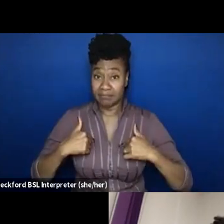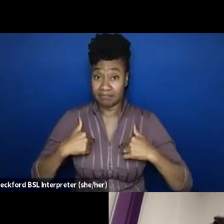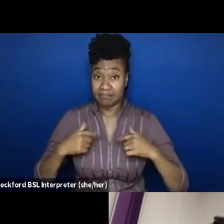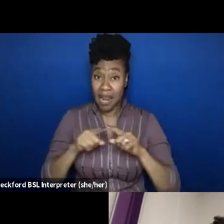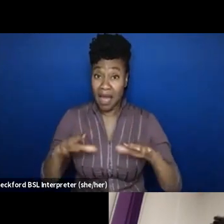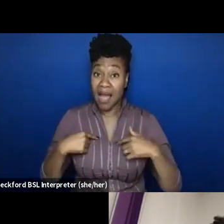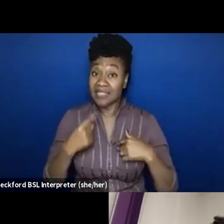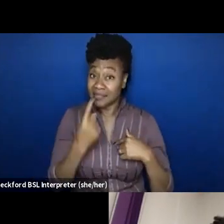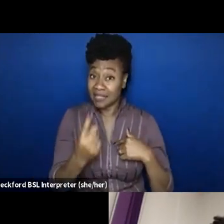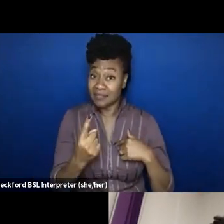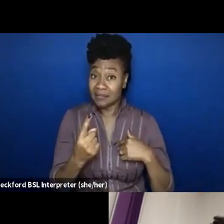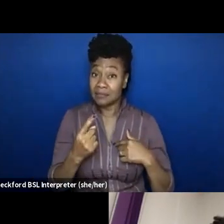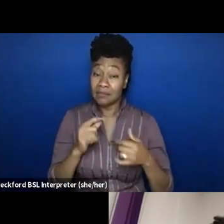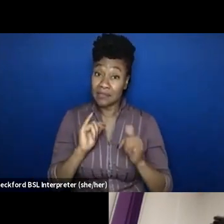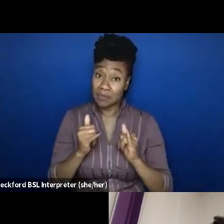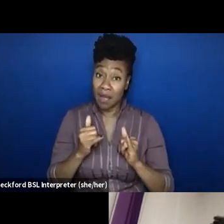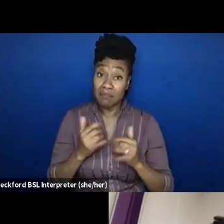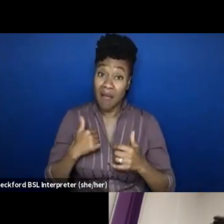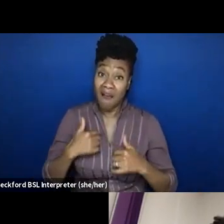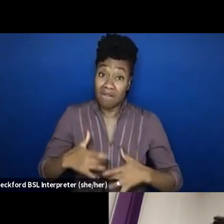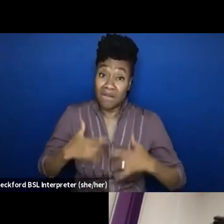thing can be sometimes quite emotional, but